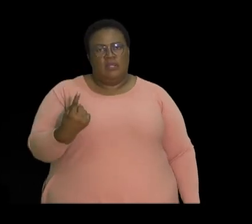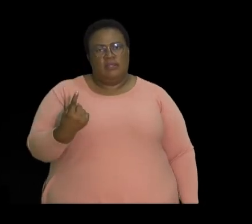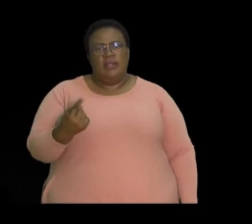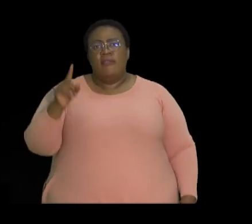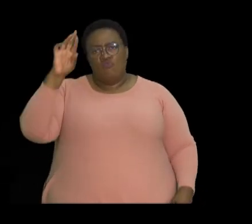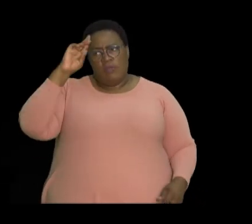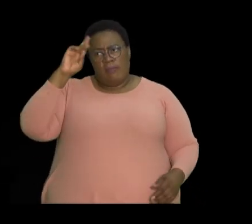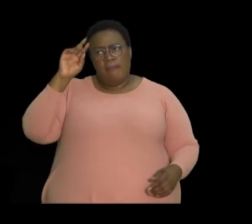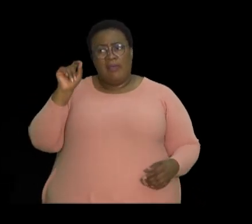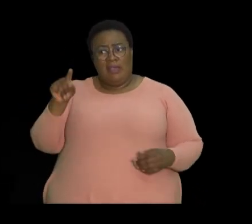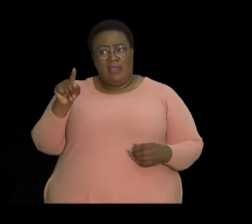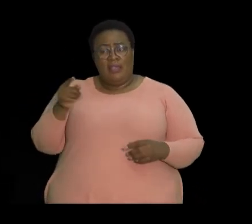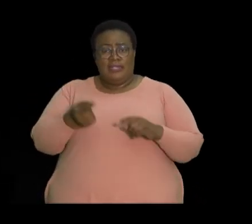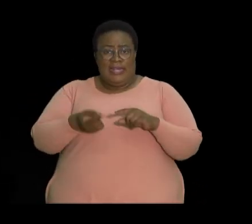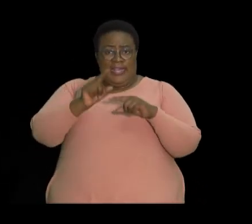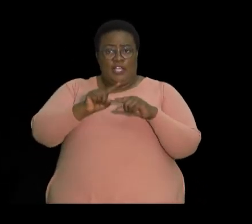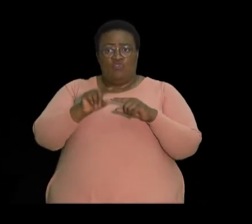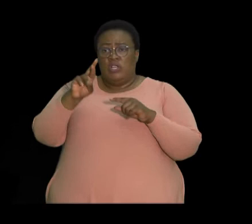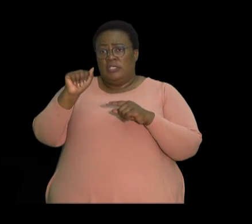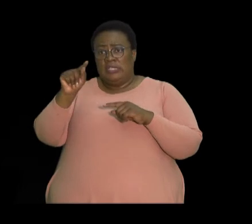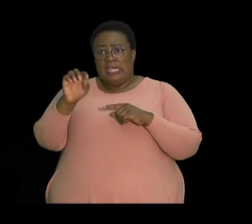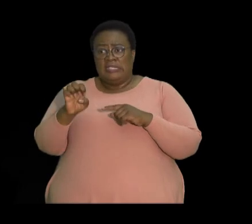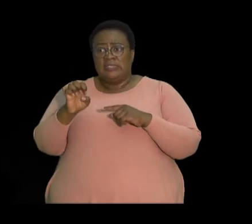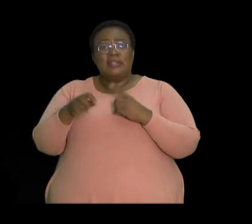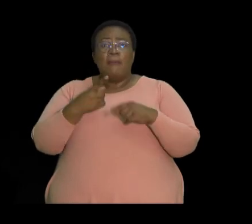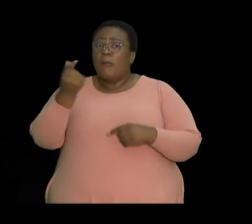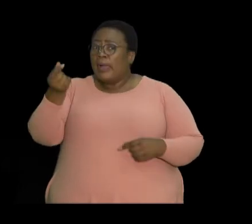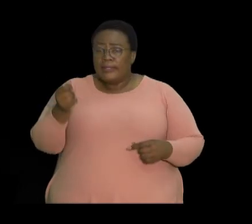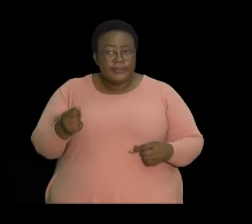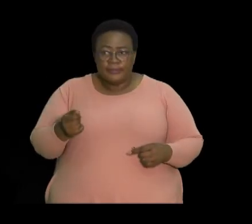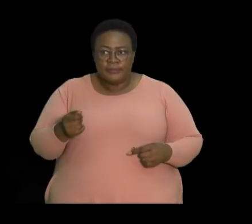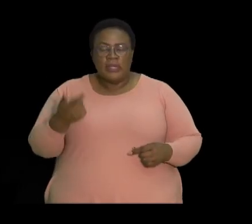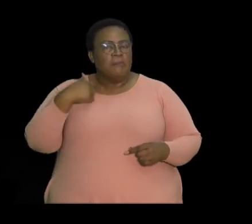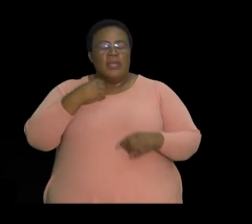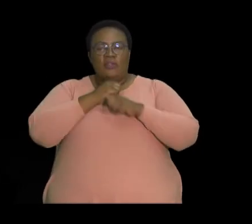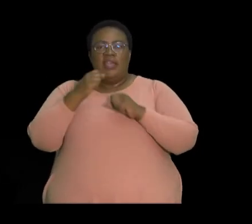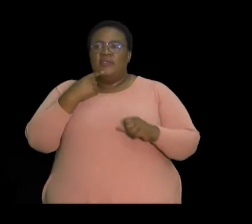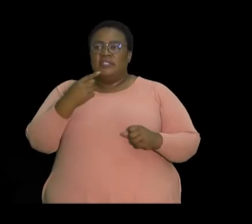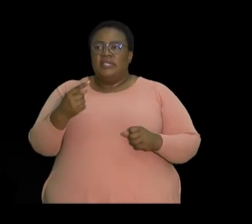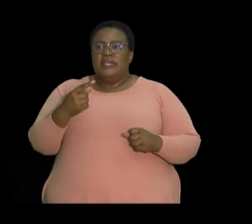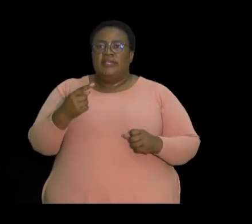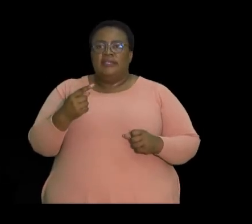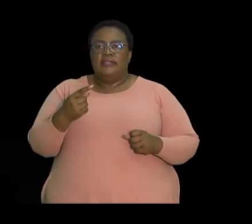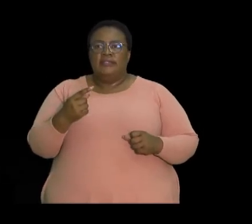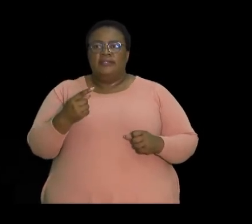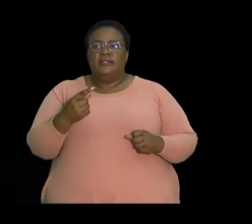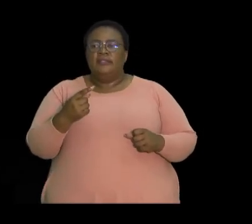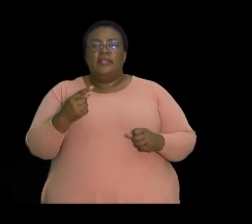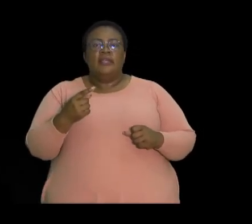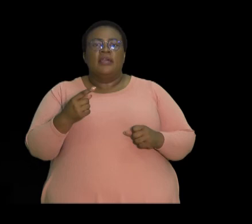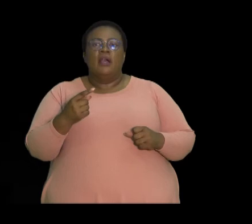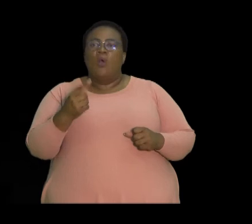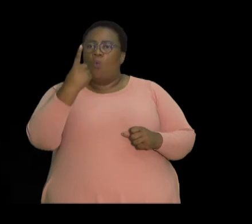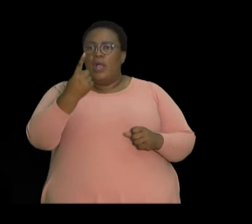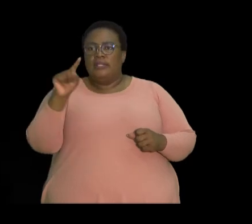1 decimal place. And remember, this is an interest rate. It's not about money. Money, I will never say to you, round off